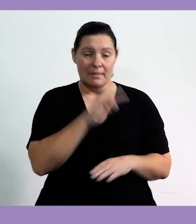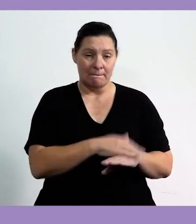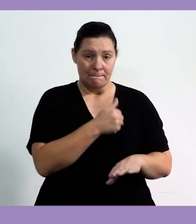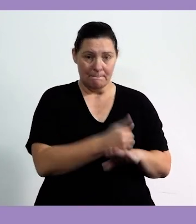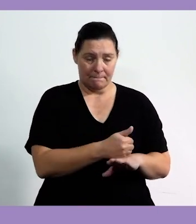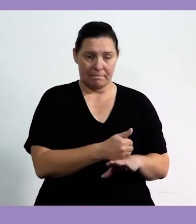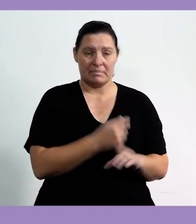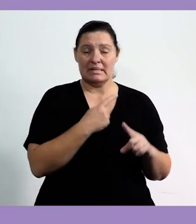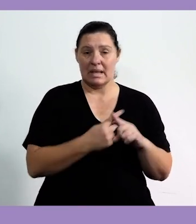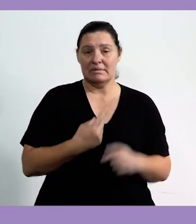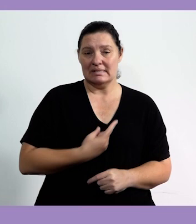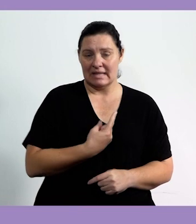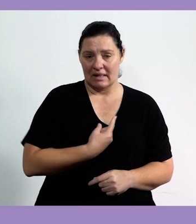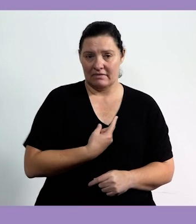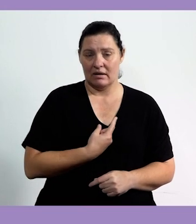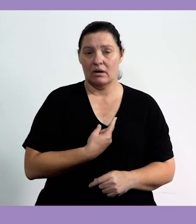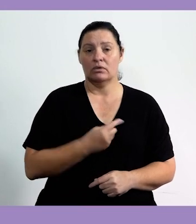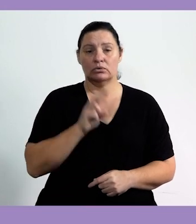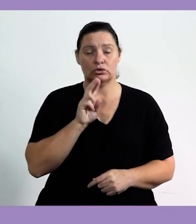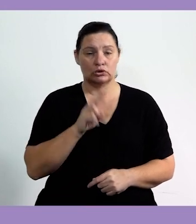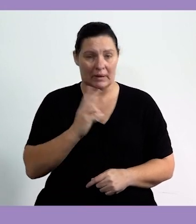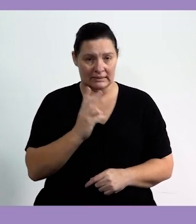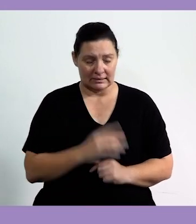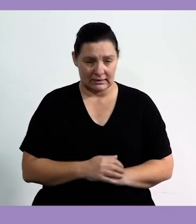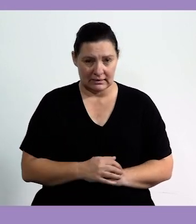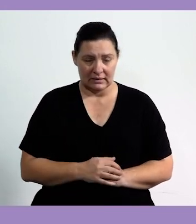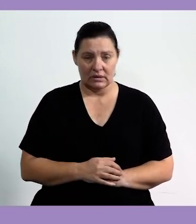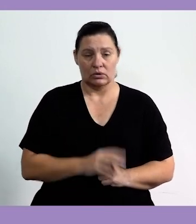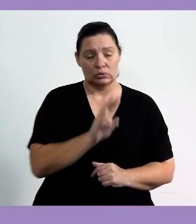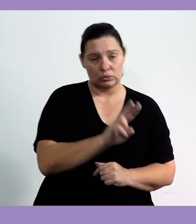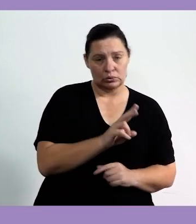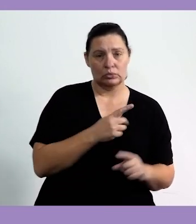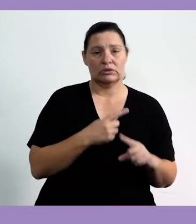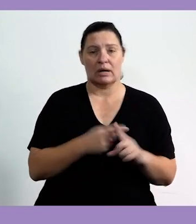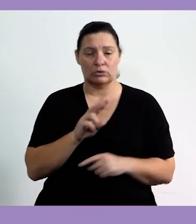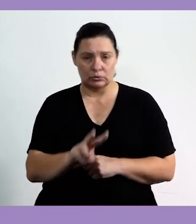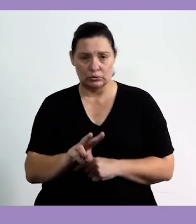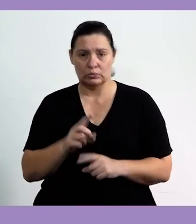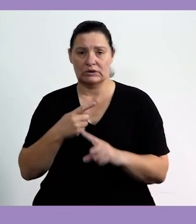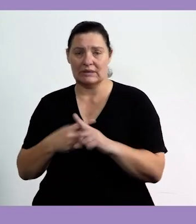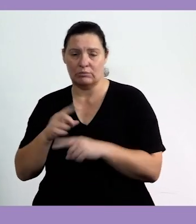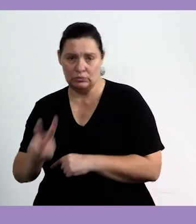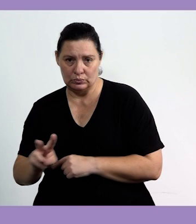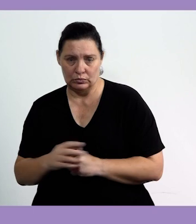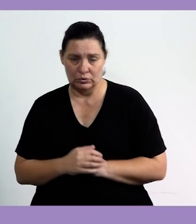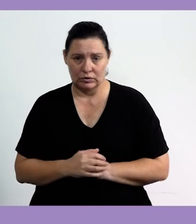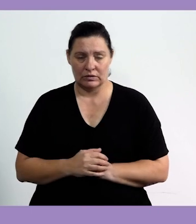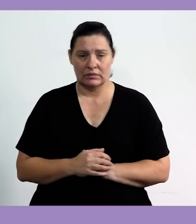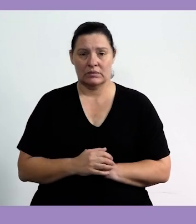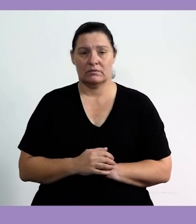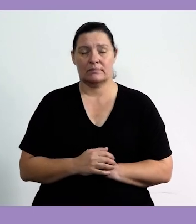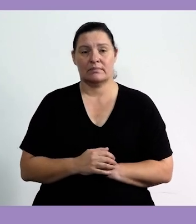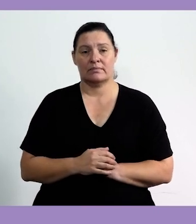means the base will be multiplied by itself twice. So this is 2 multiplied by 2 multiplied by